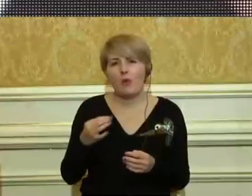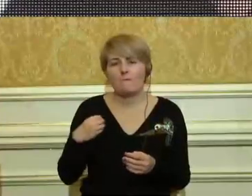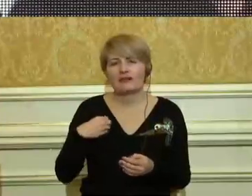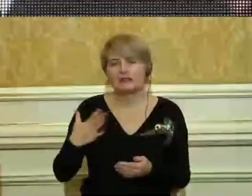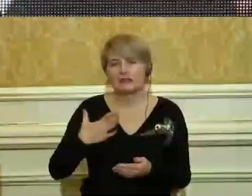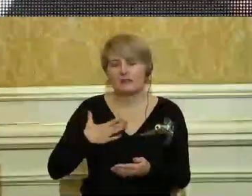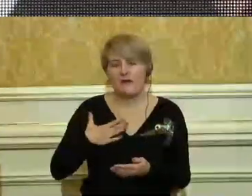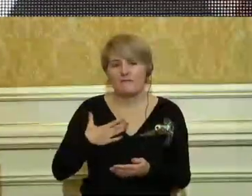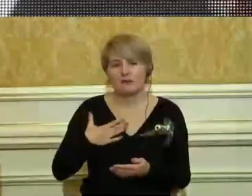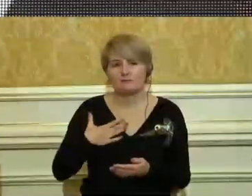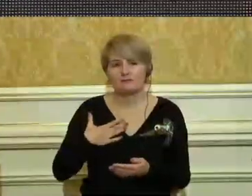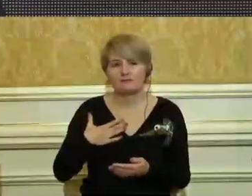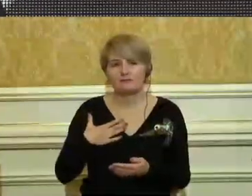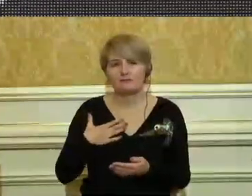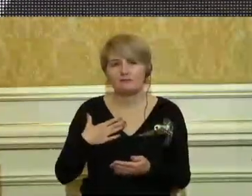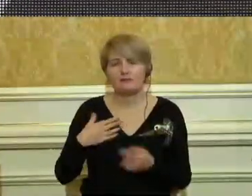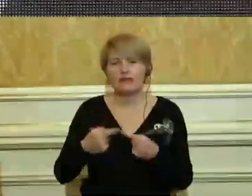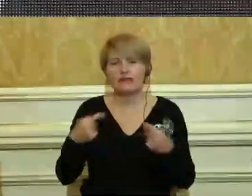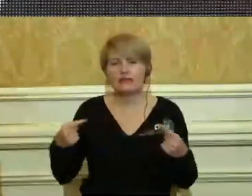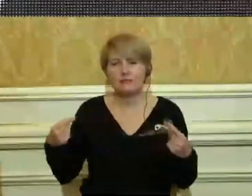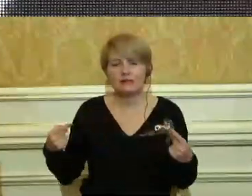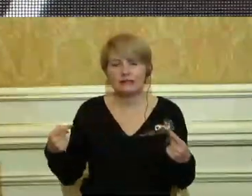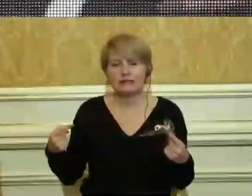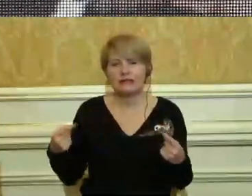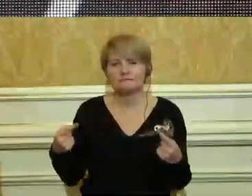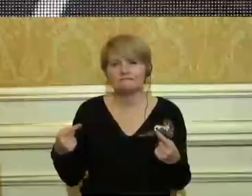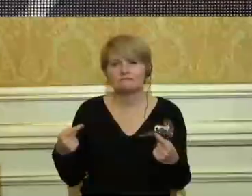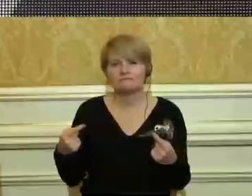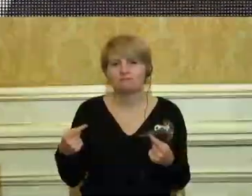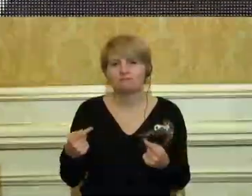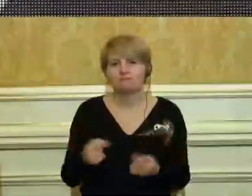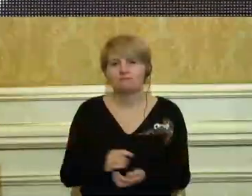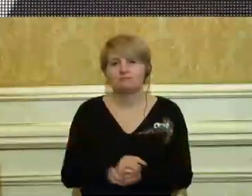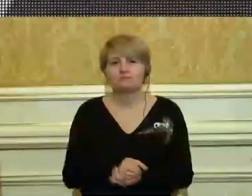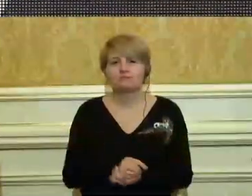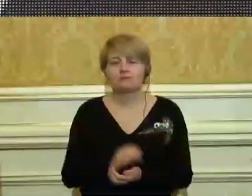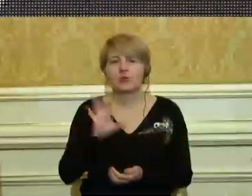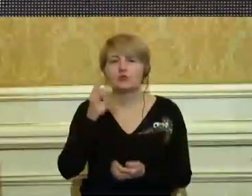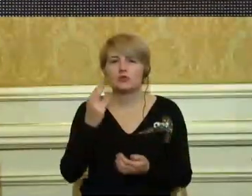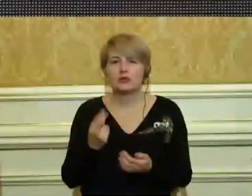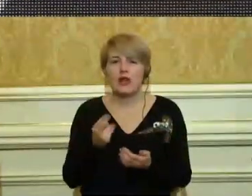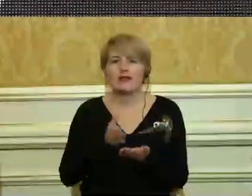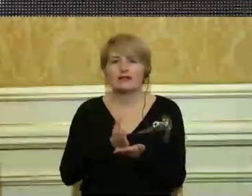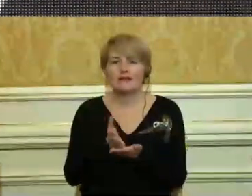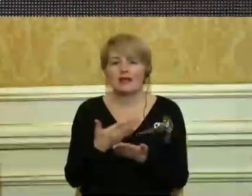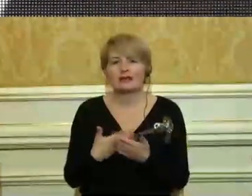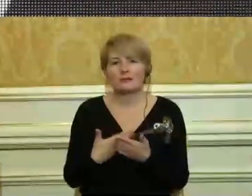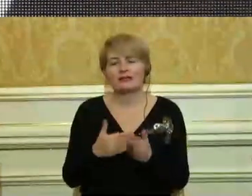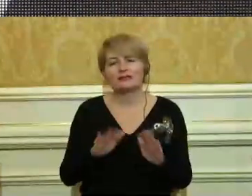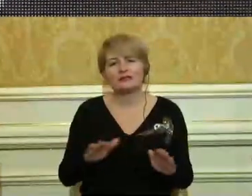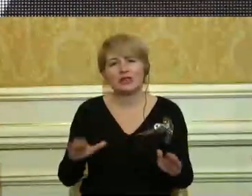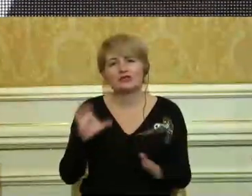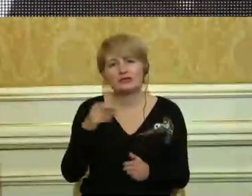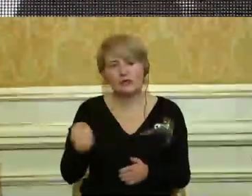non-existent public services, be it kindergartens, be it elderly care, are also kind of designed